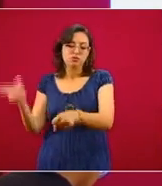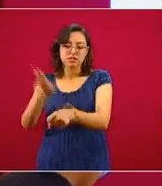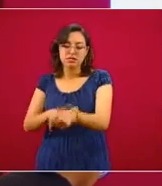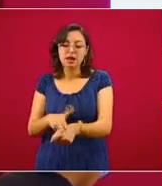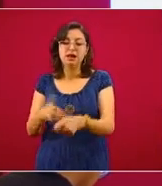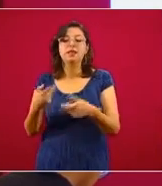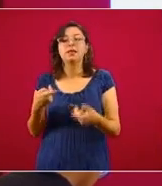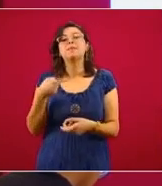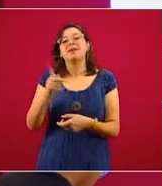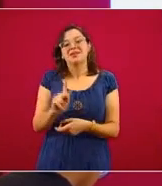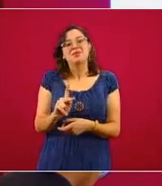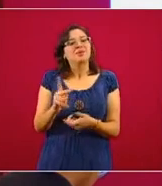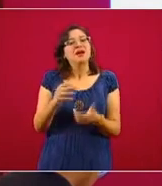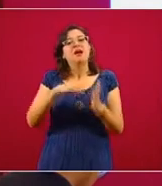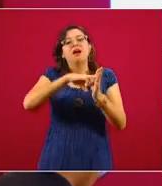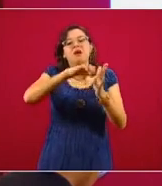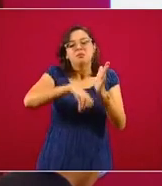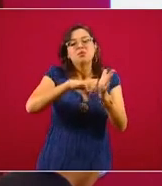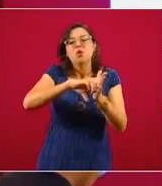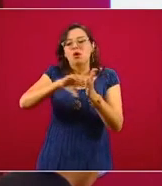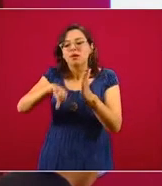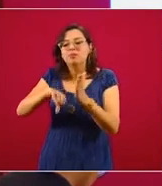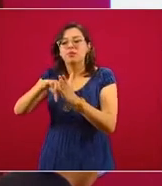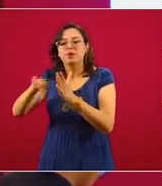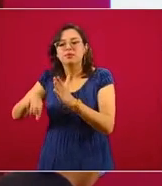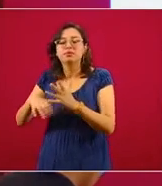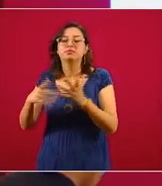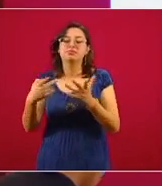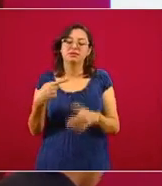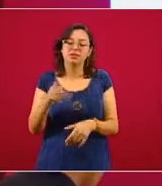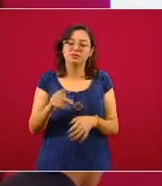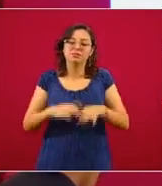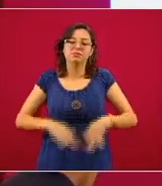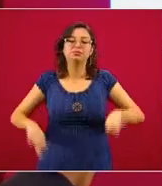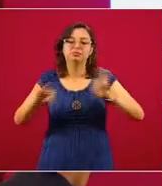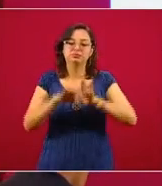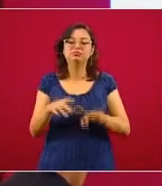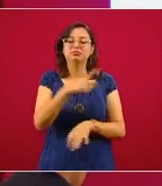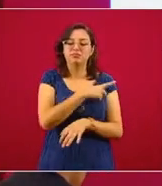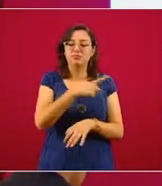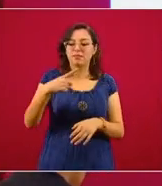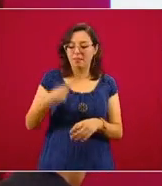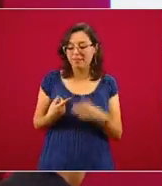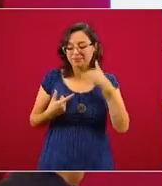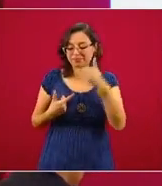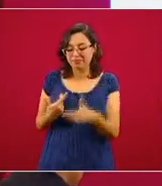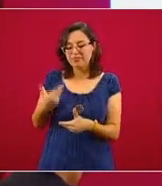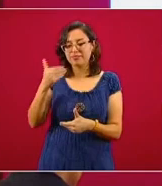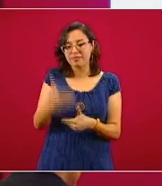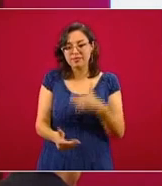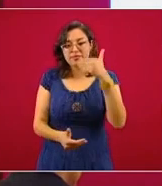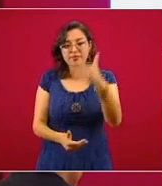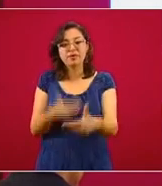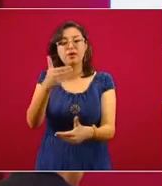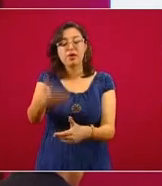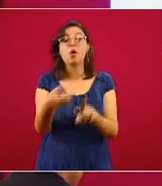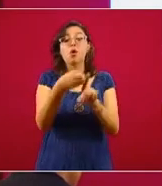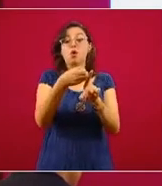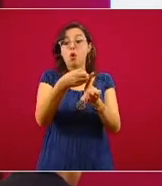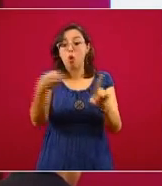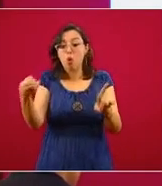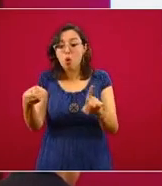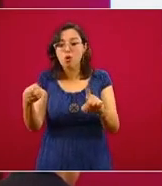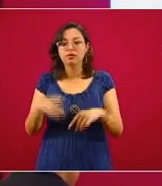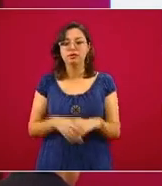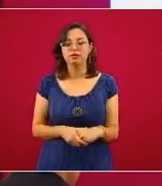But that's why it's so important that during this process, we have things moving orderly in an orderly